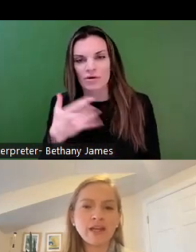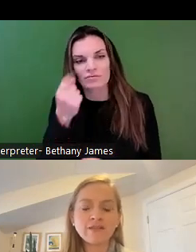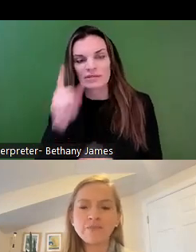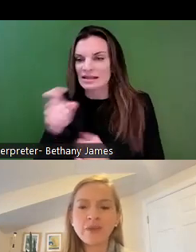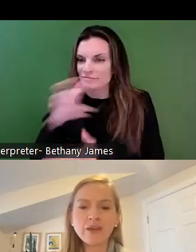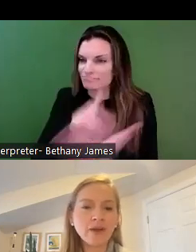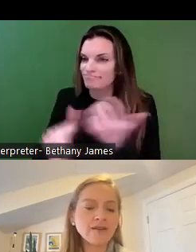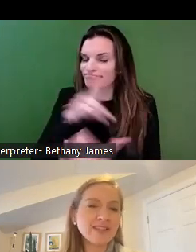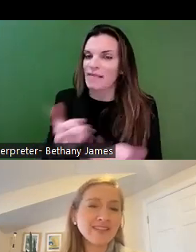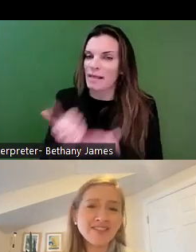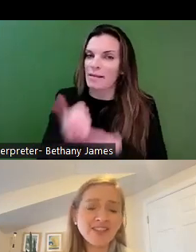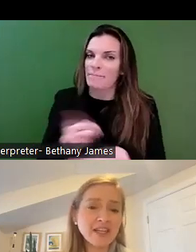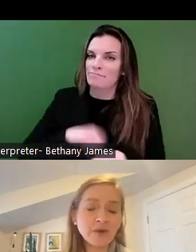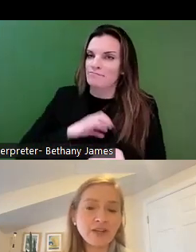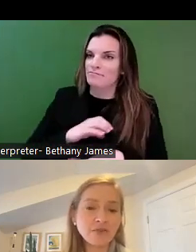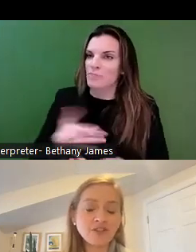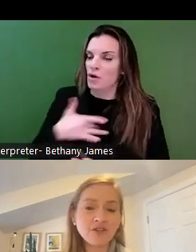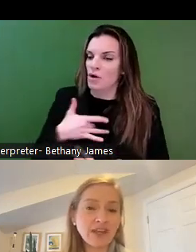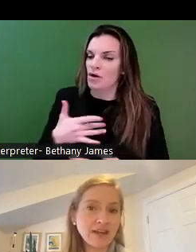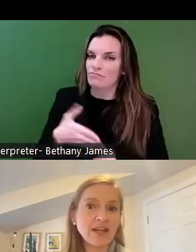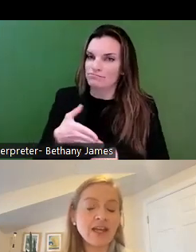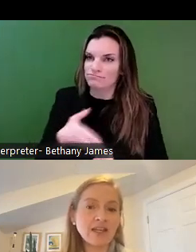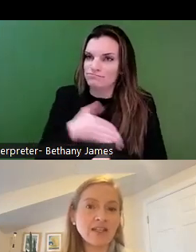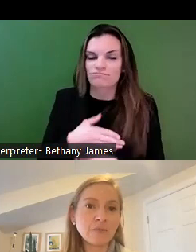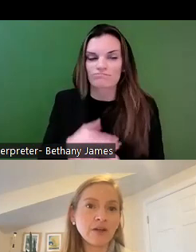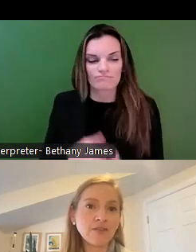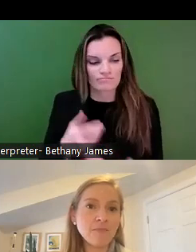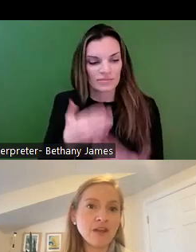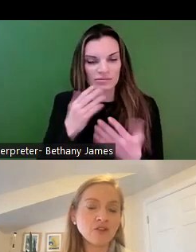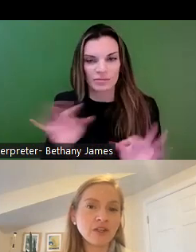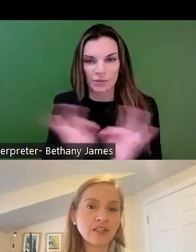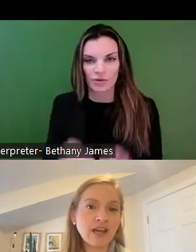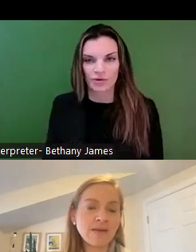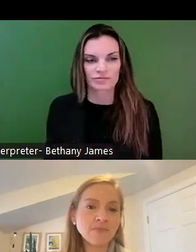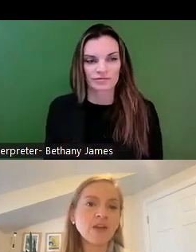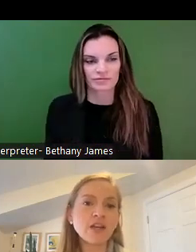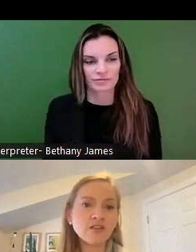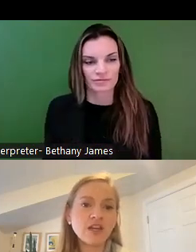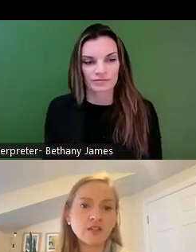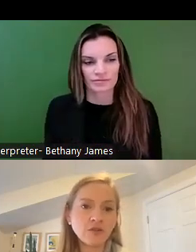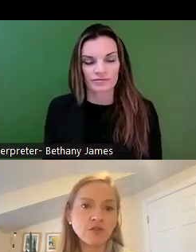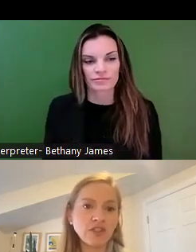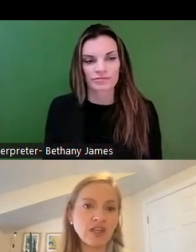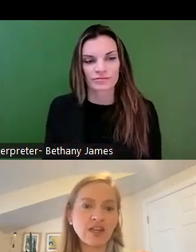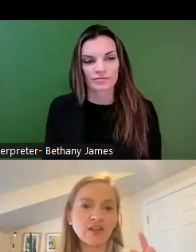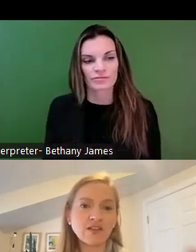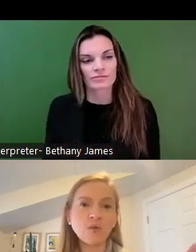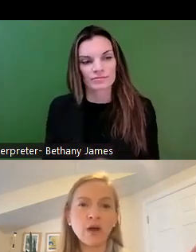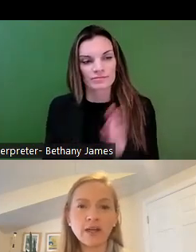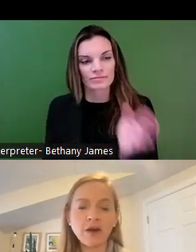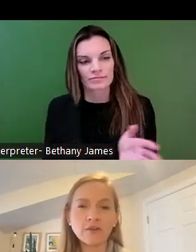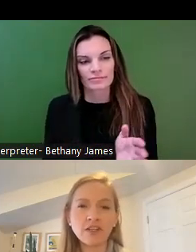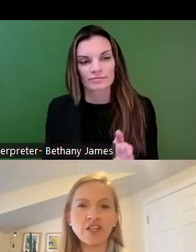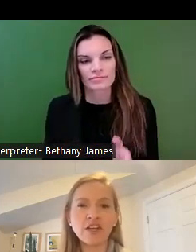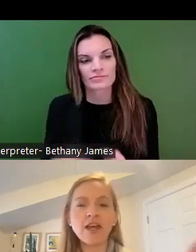people, being around just anyone as much as you can is a part of that Mediterranean diet. And then on the side, you do see there is the